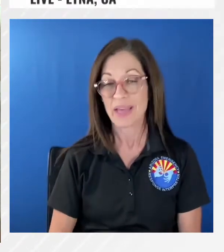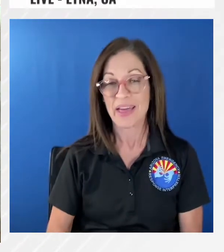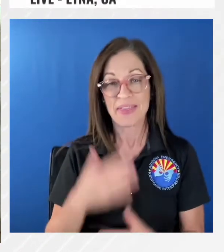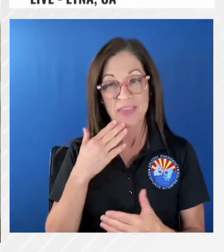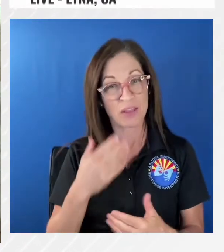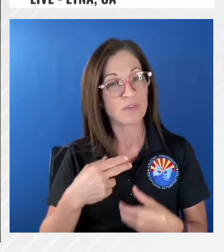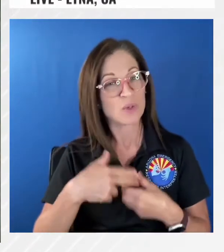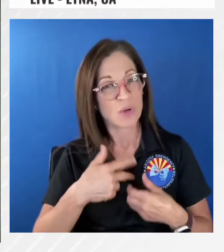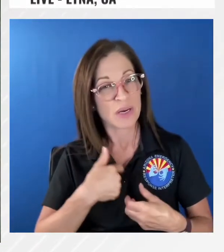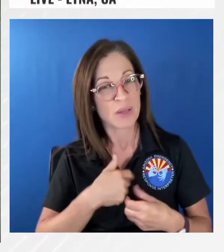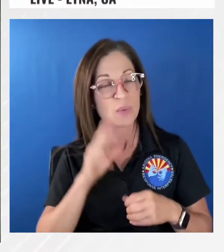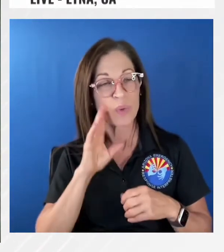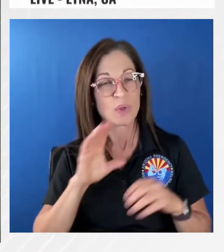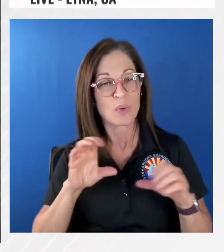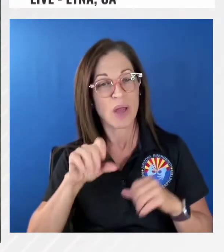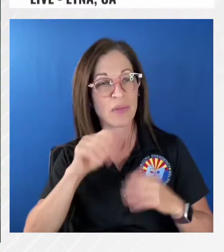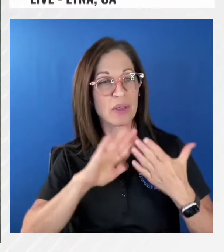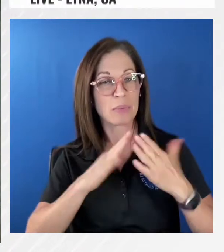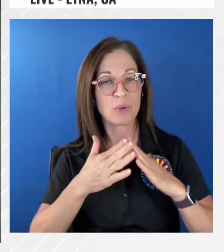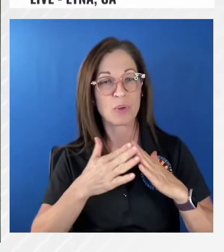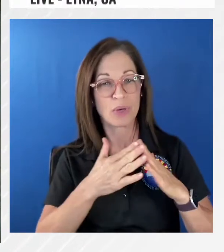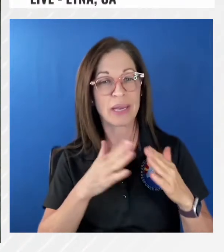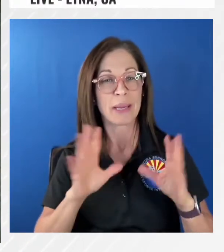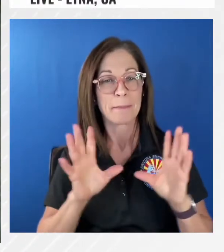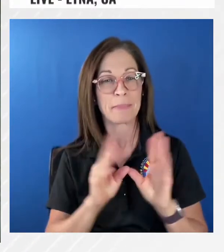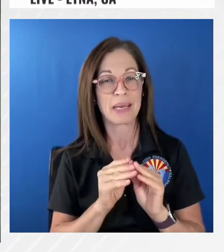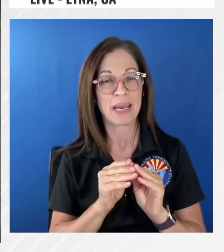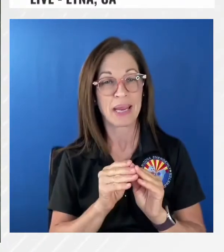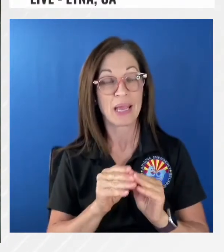another community meeting in person Wednesday evening.